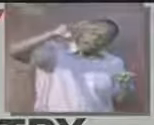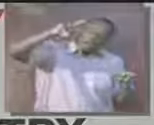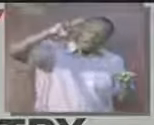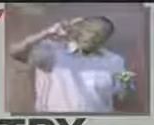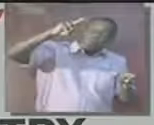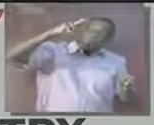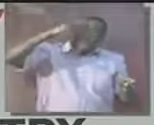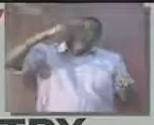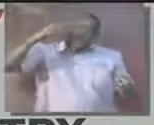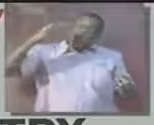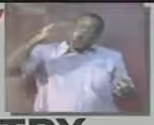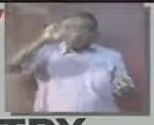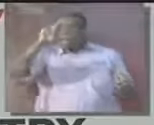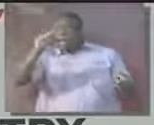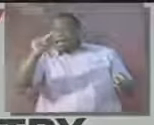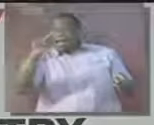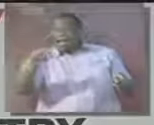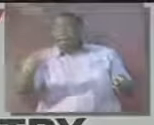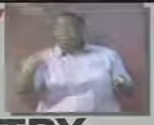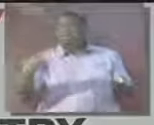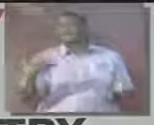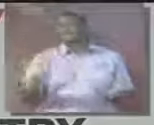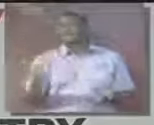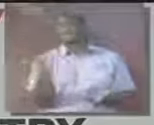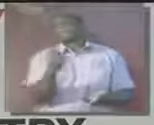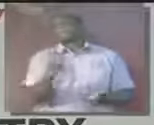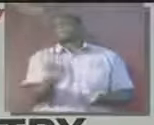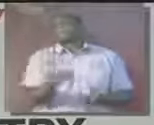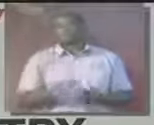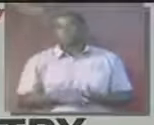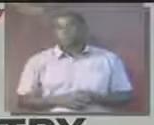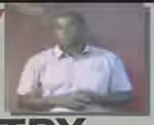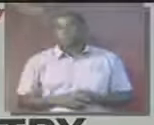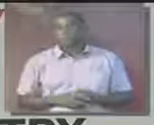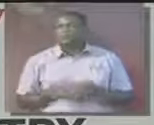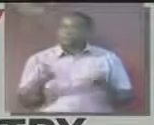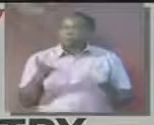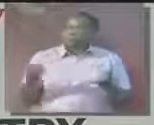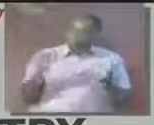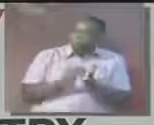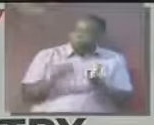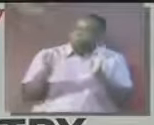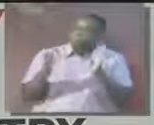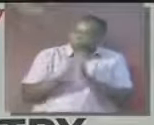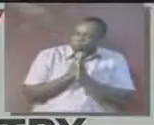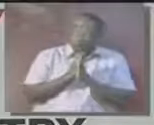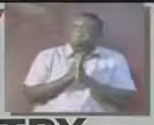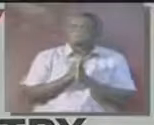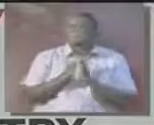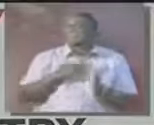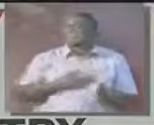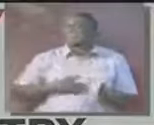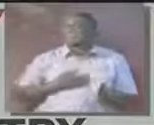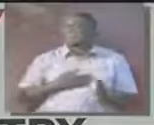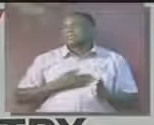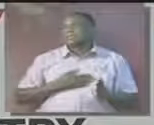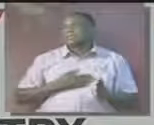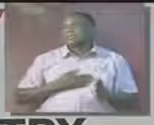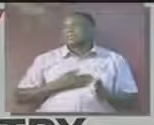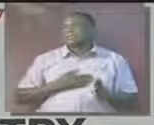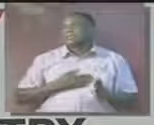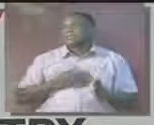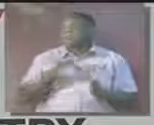I just want to plead with people again not to congregate. In one night